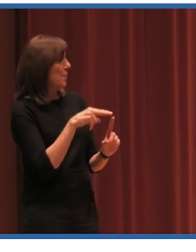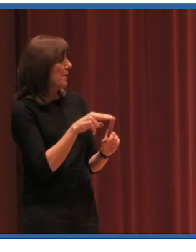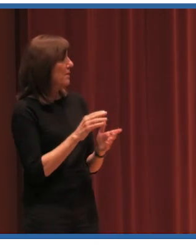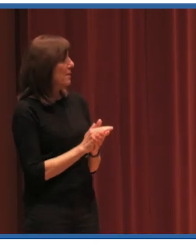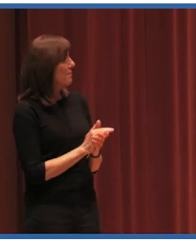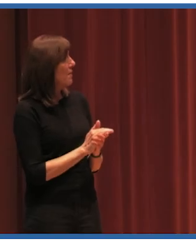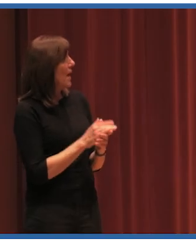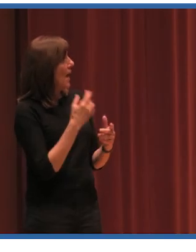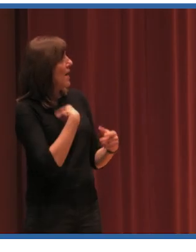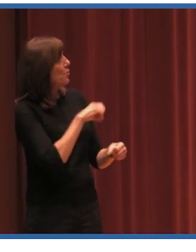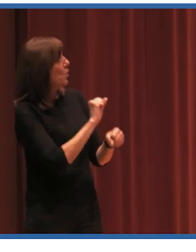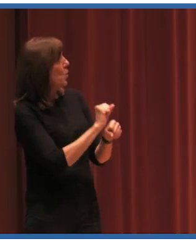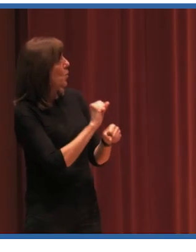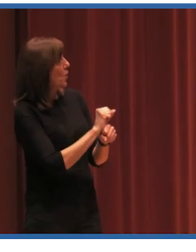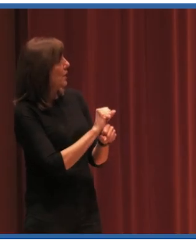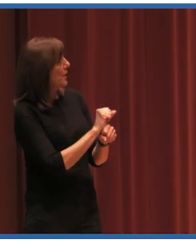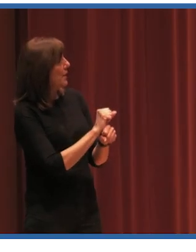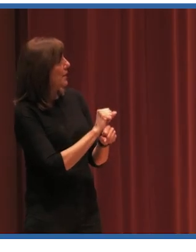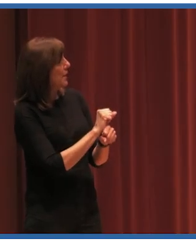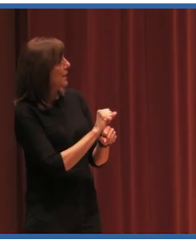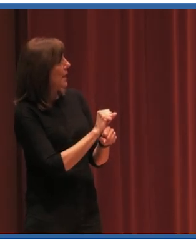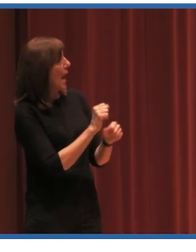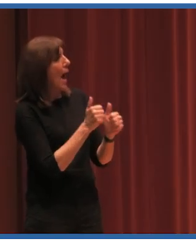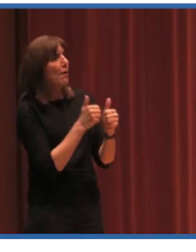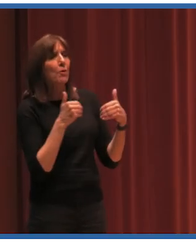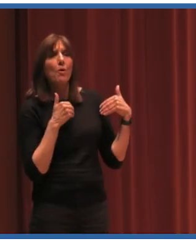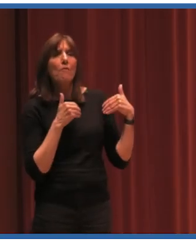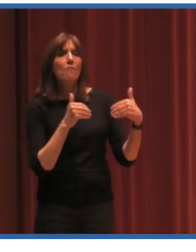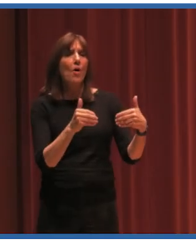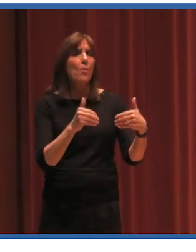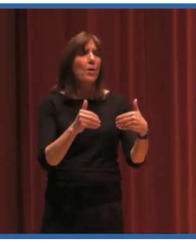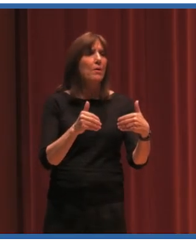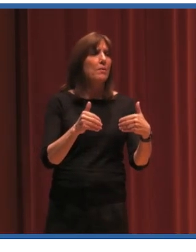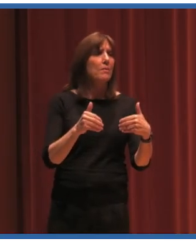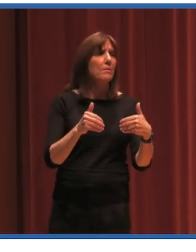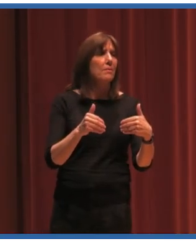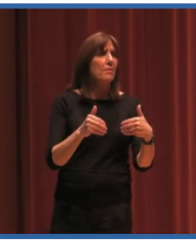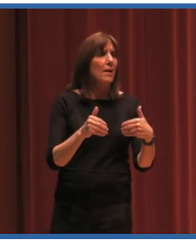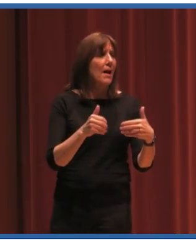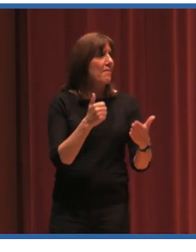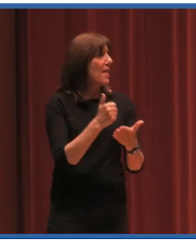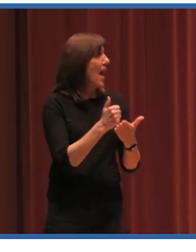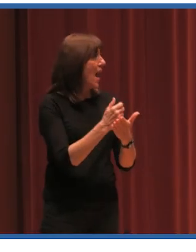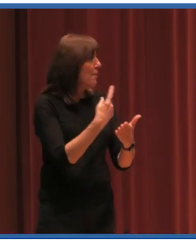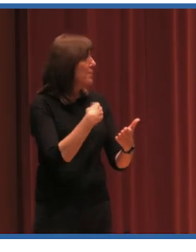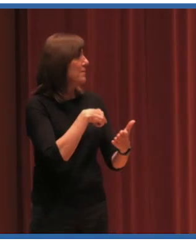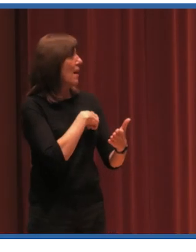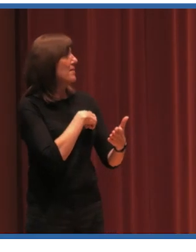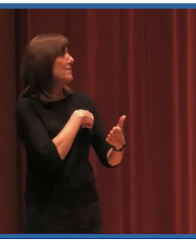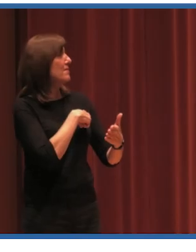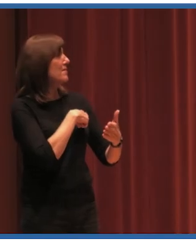we're working on steps moving forward, it's not a one-size-fits-all approach, right? We need to come